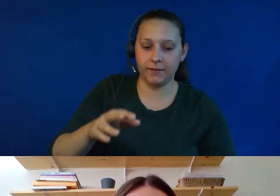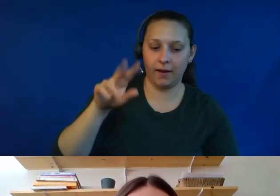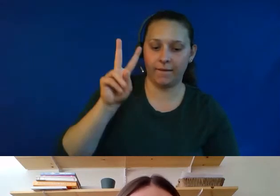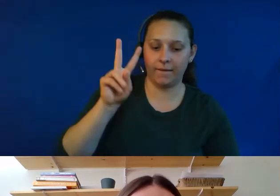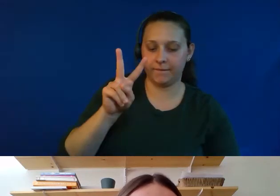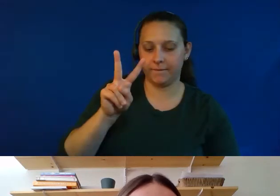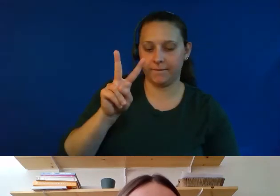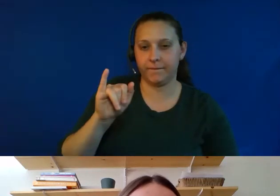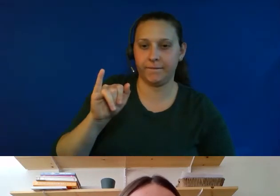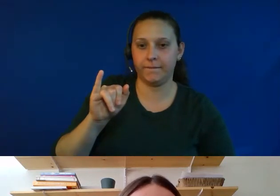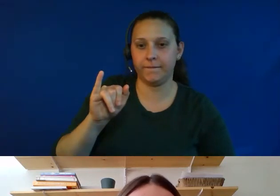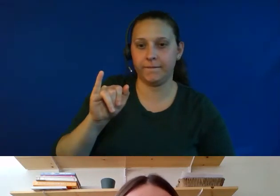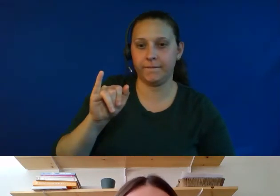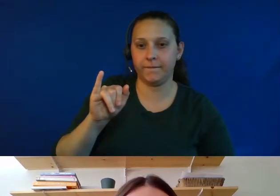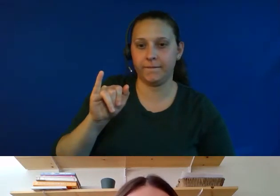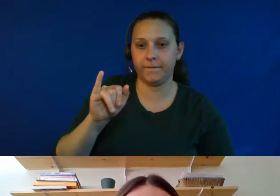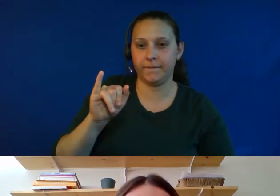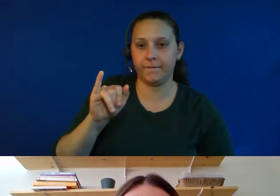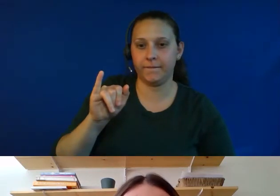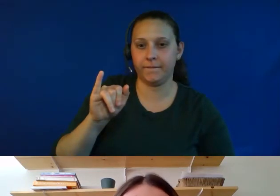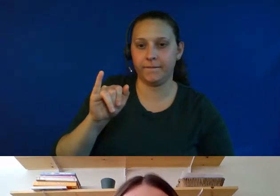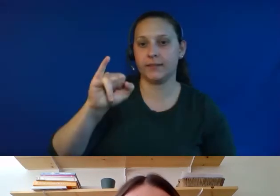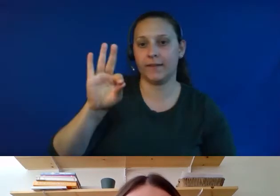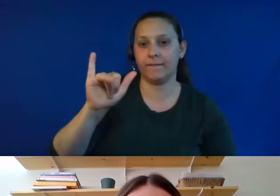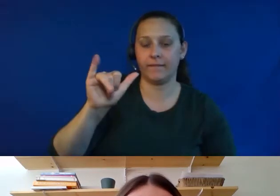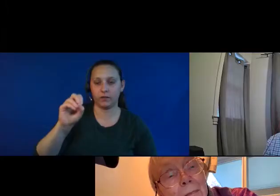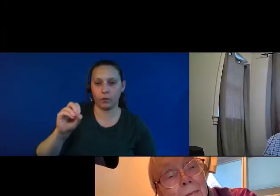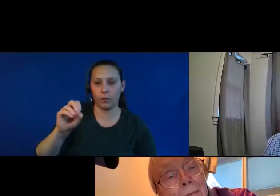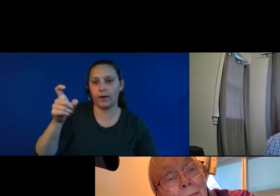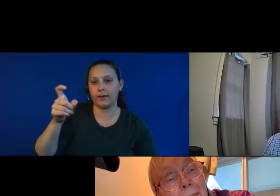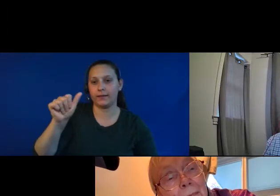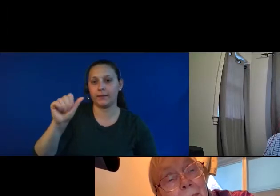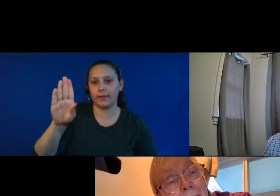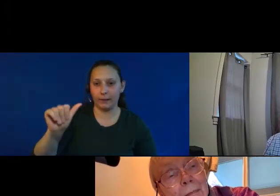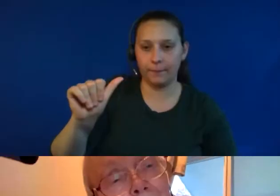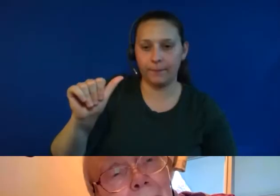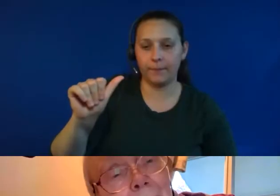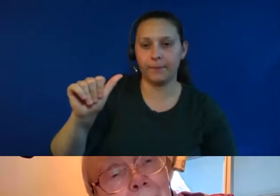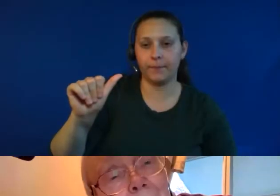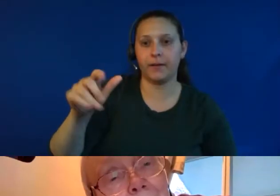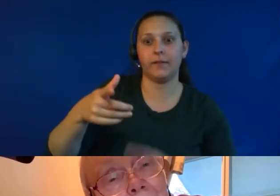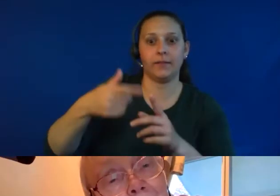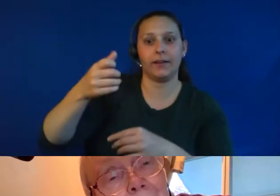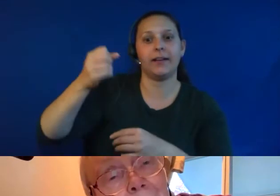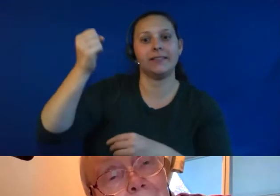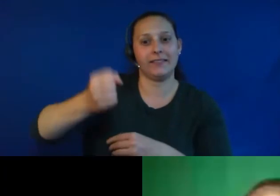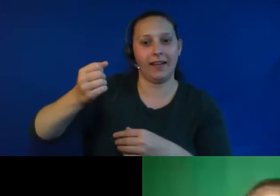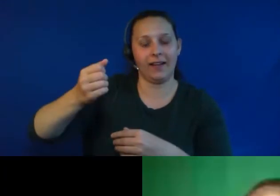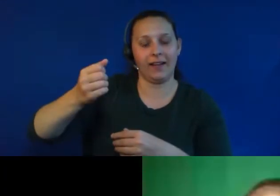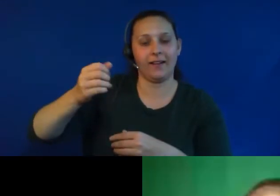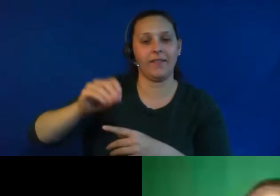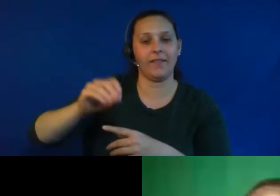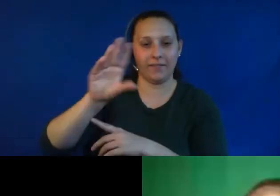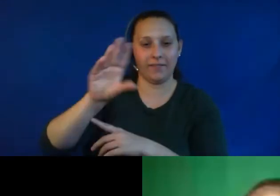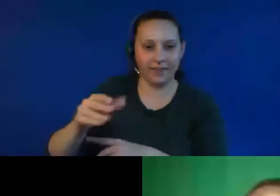South Africa to join us. Hi, Victor.